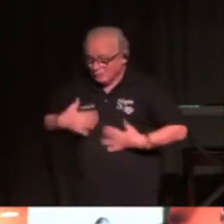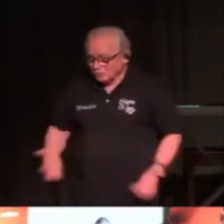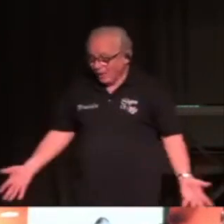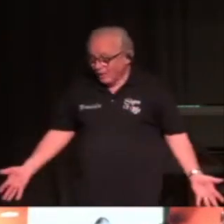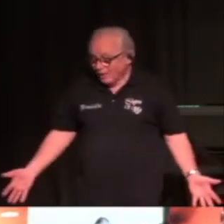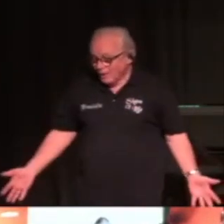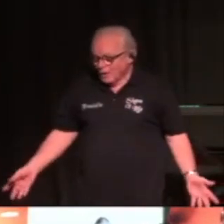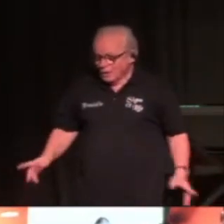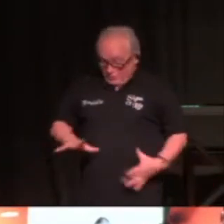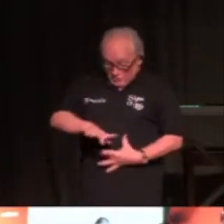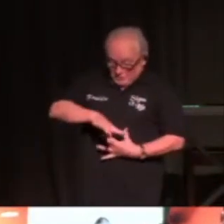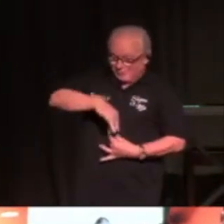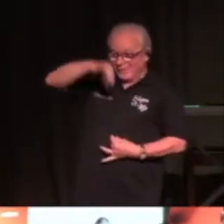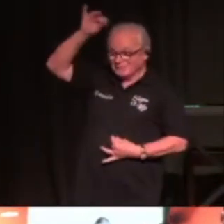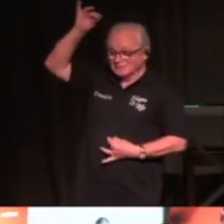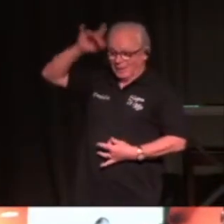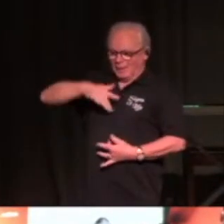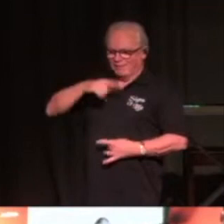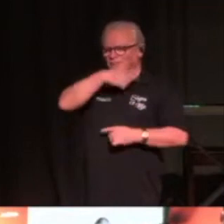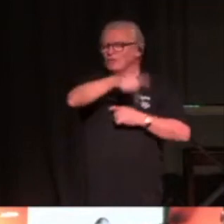And not the spirit that's going to live forever.